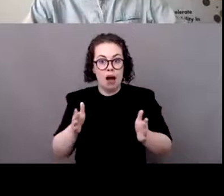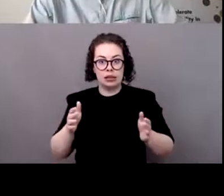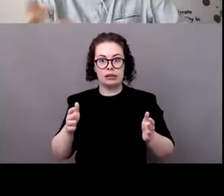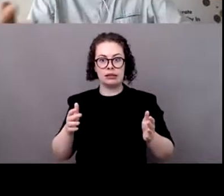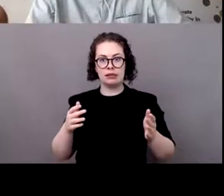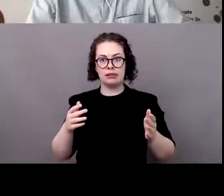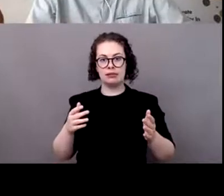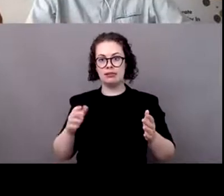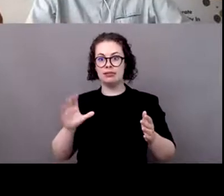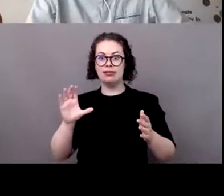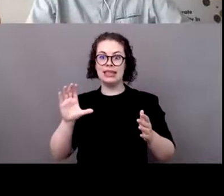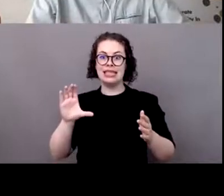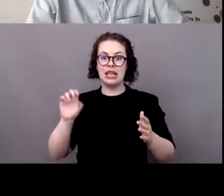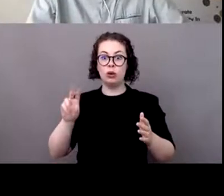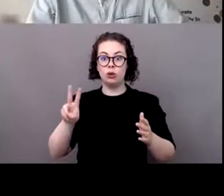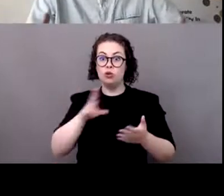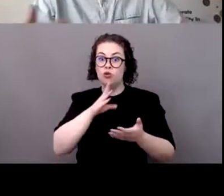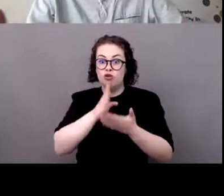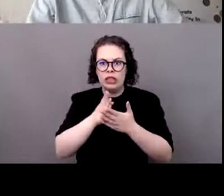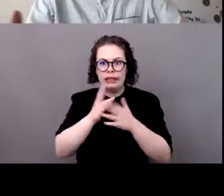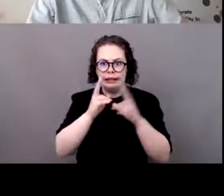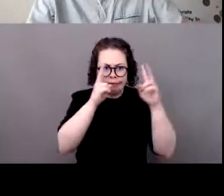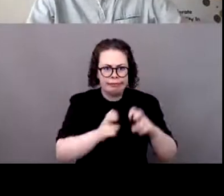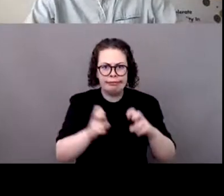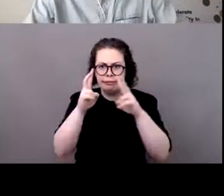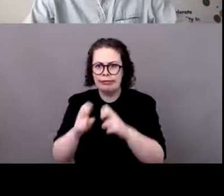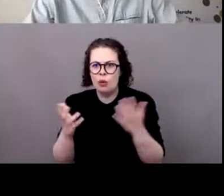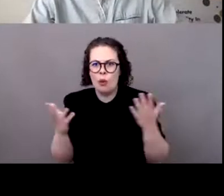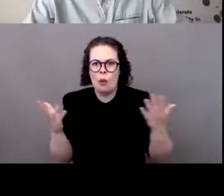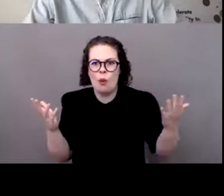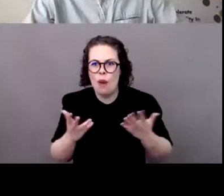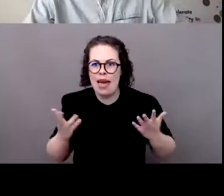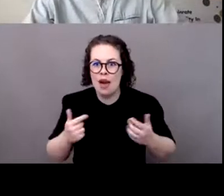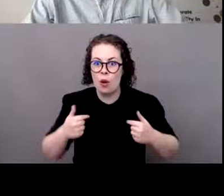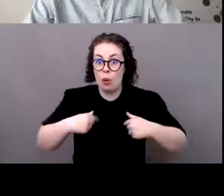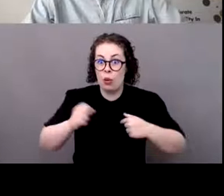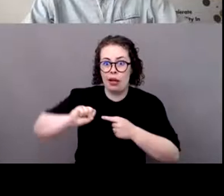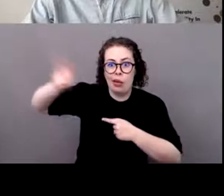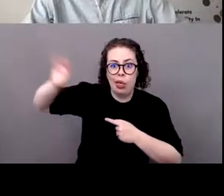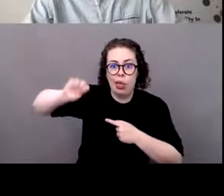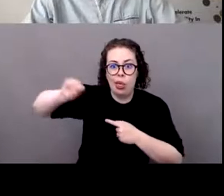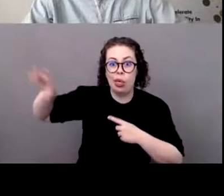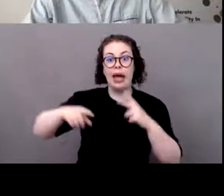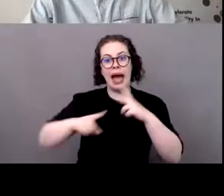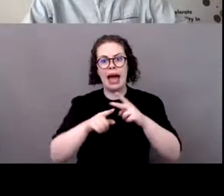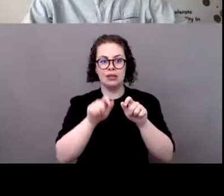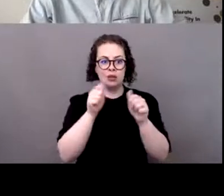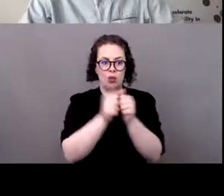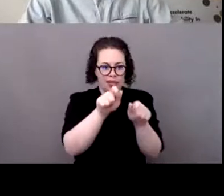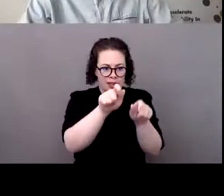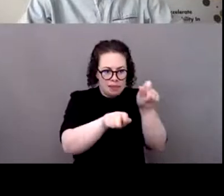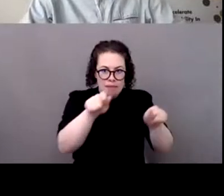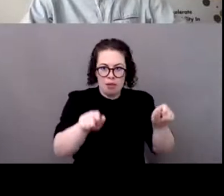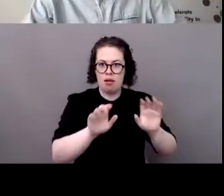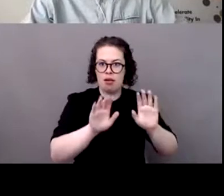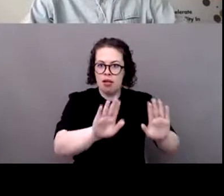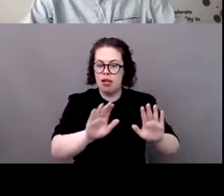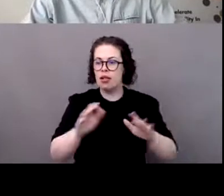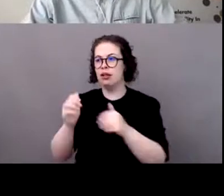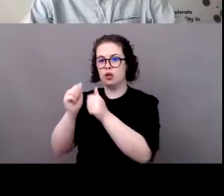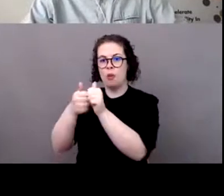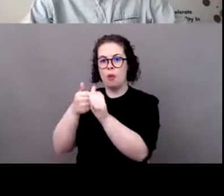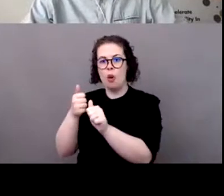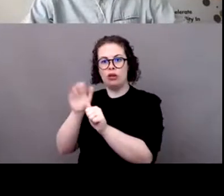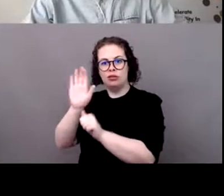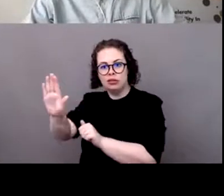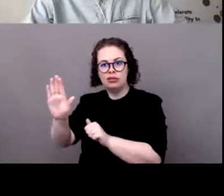well with, I don't know, with fans, with athletes, whomever is positioned best. And secondly, don't longer